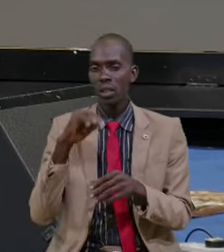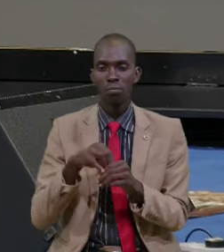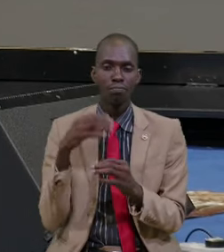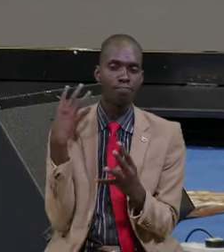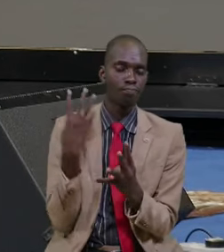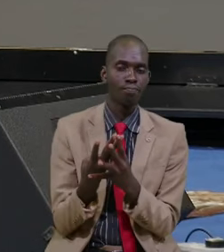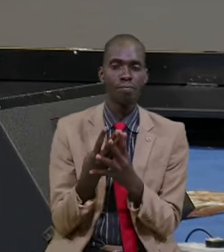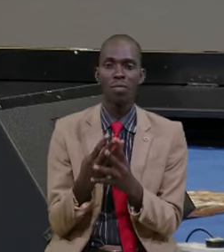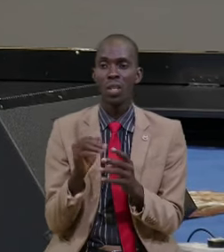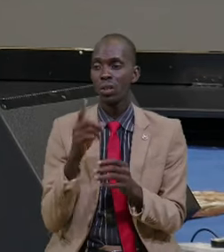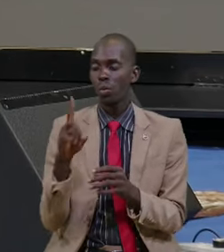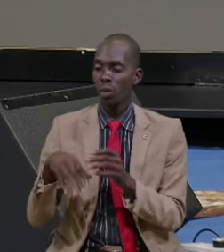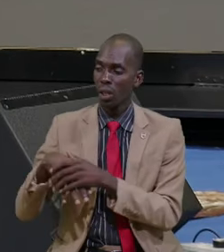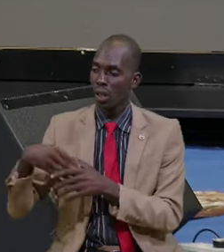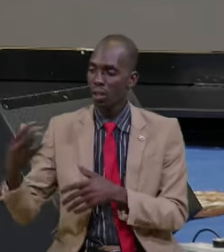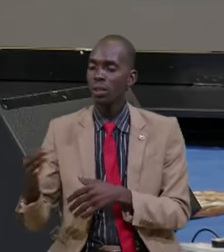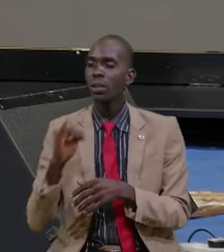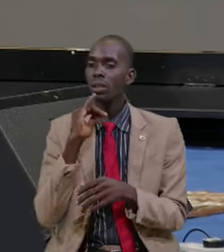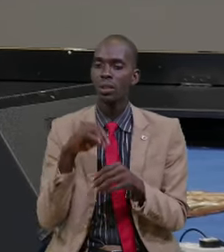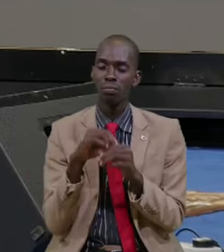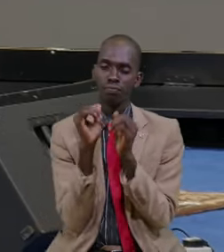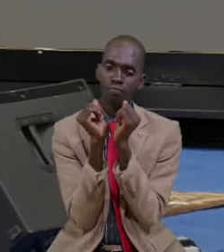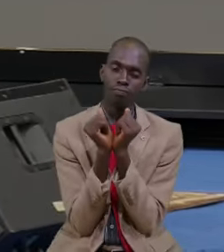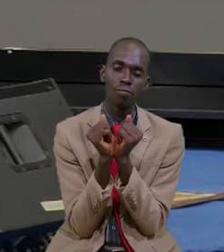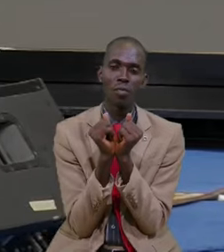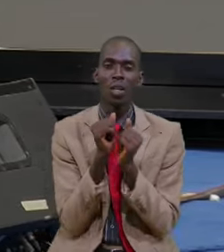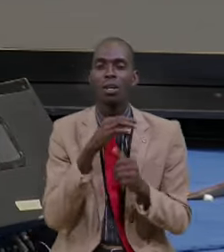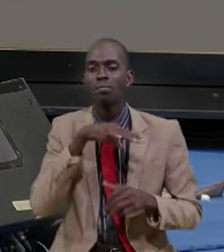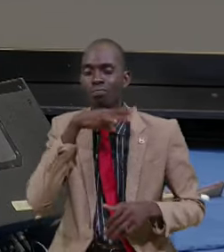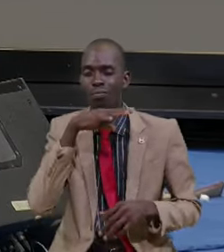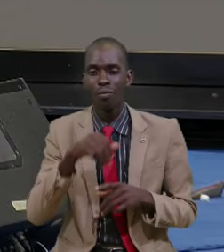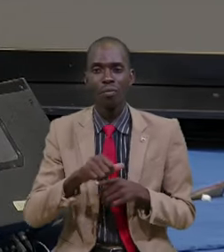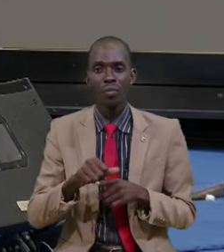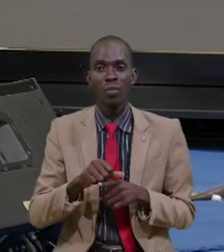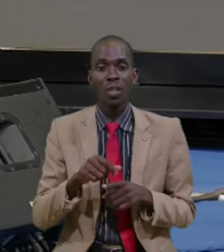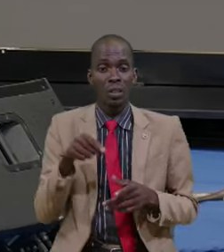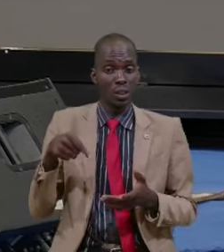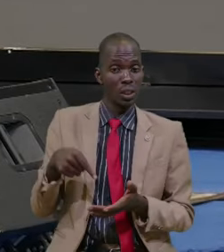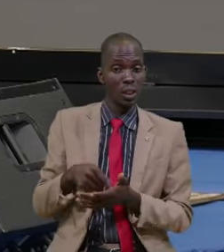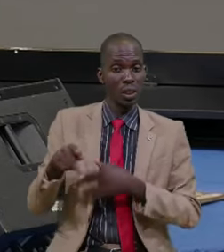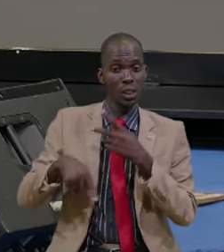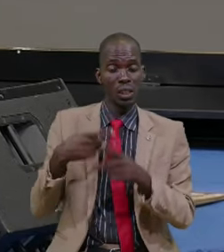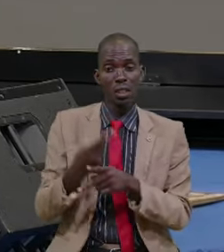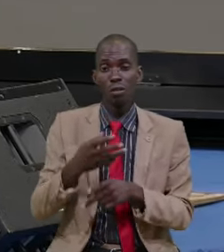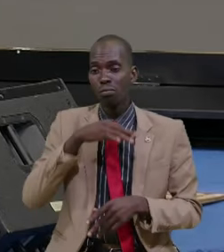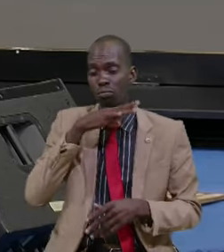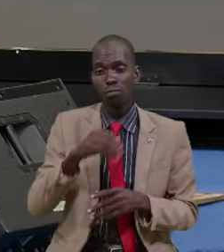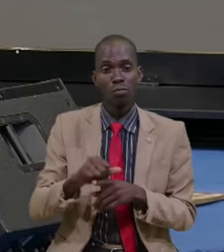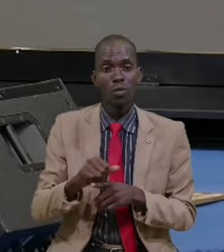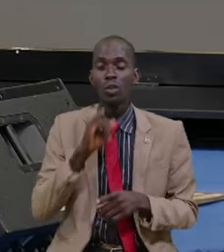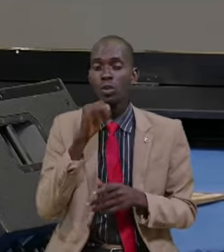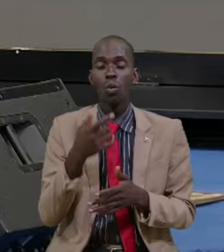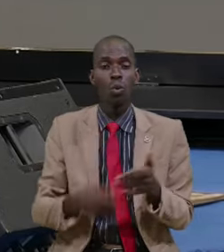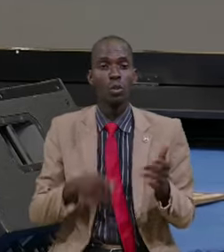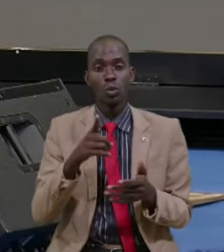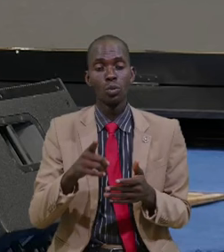corruption. And you understand, it's not the corruption that you engineer yourself. When Lazarus was put in that grave,